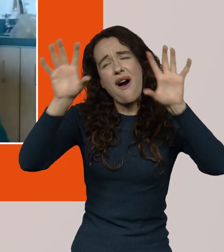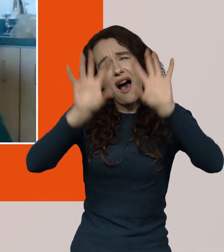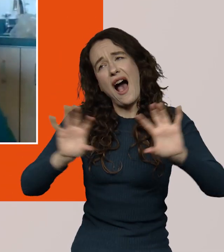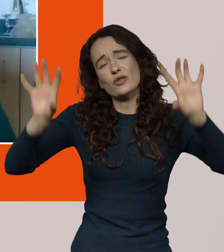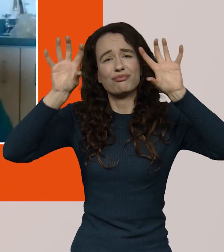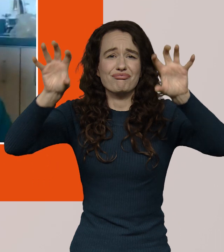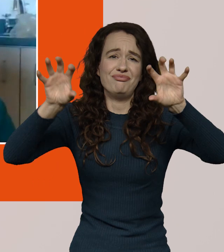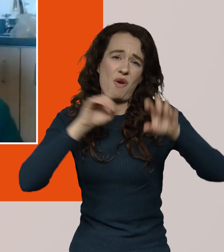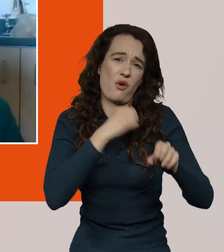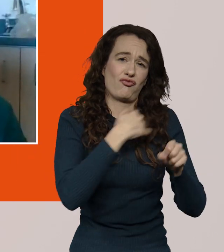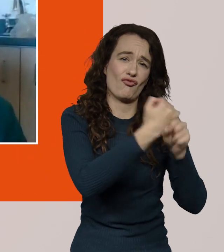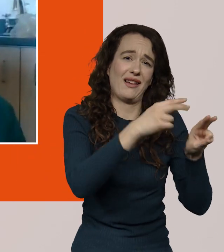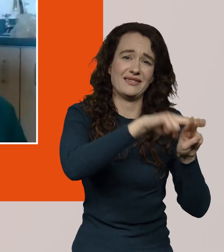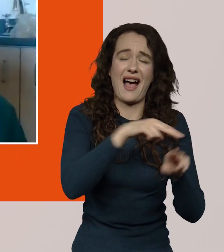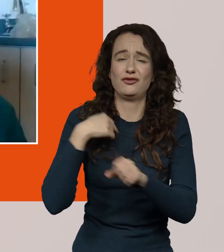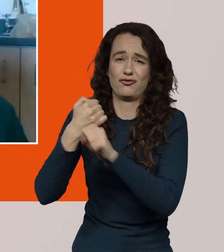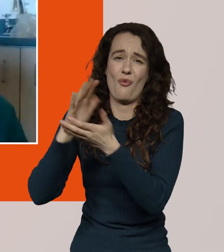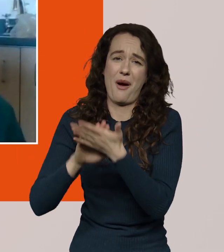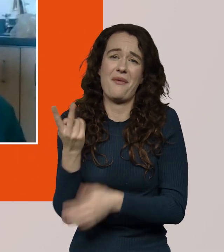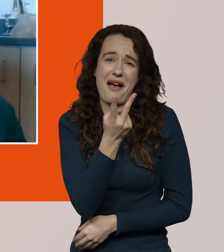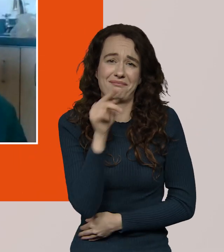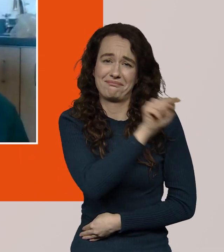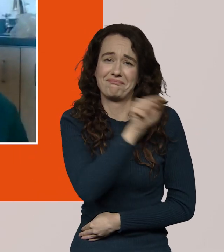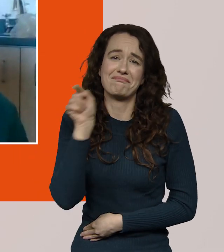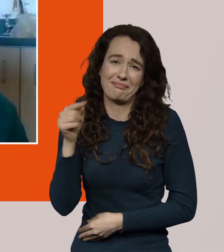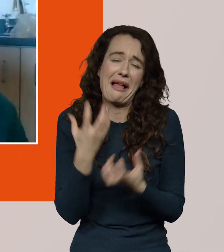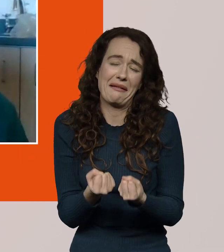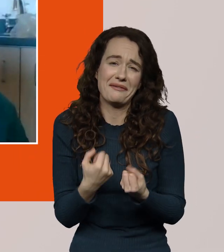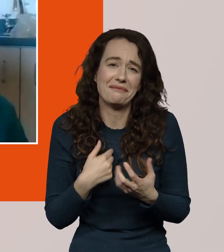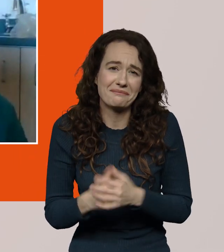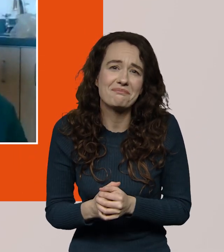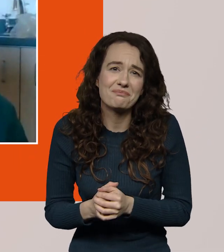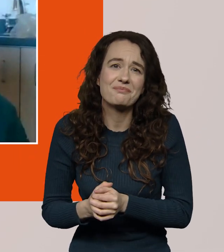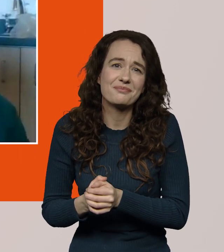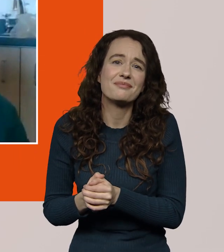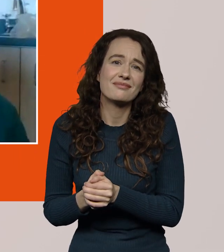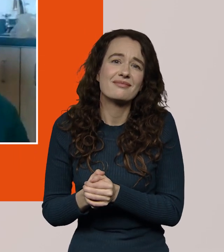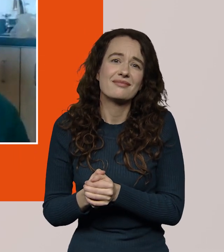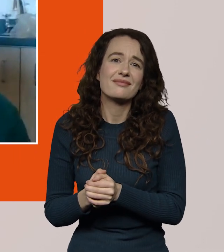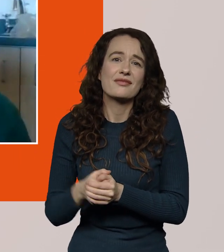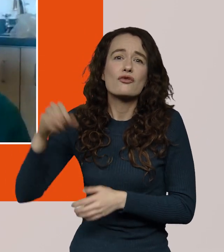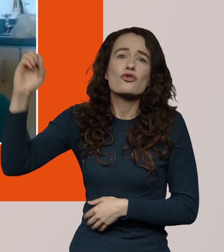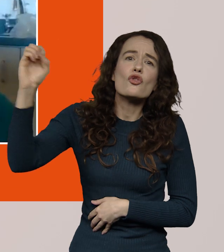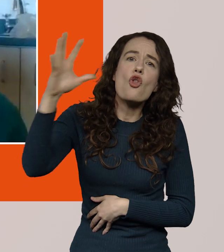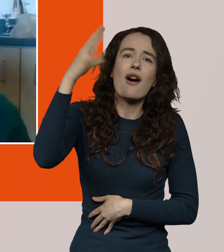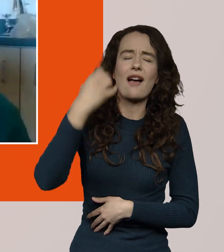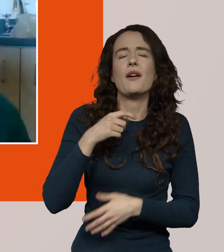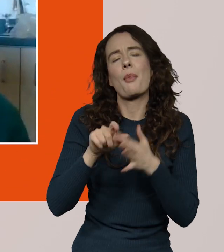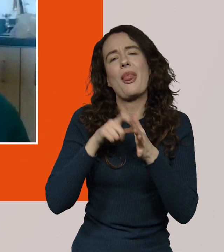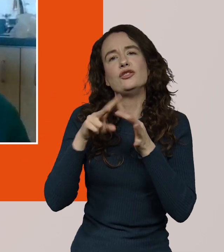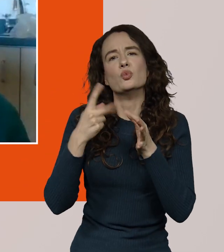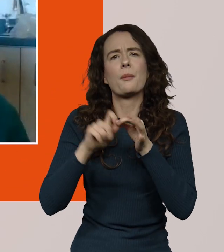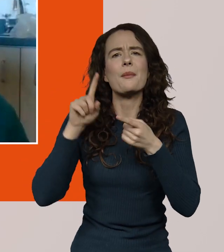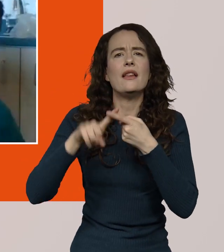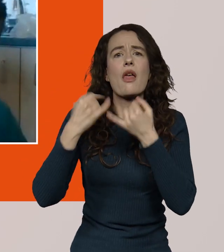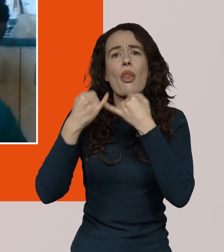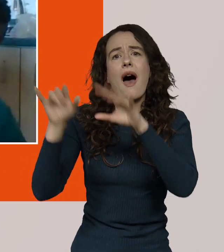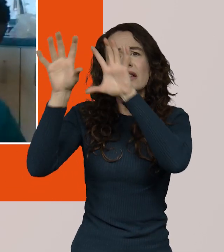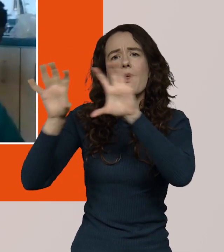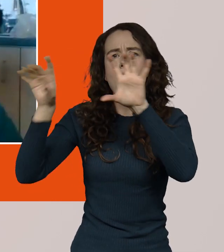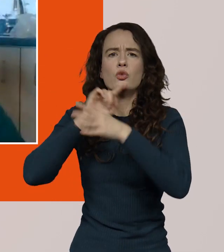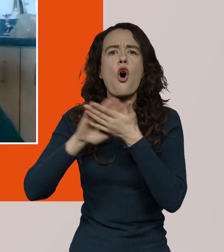come to you first because I know you've been working on your support balloons. So who have you put in your balloons? I know they're very colourful. Do you want to hold